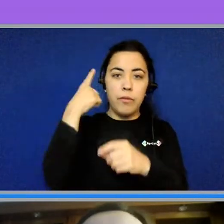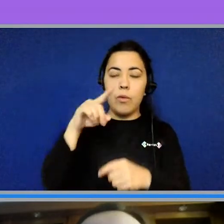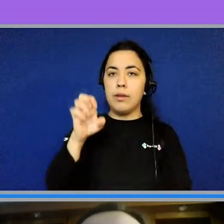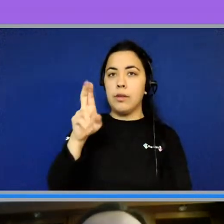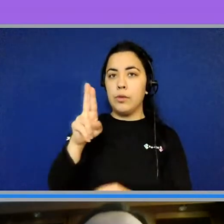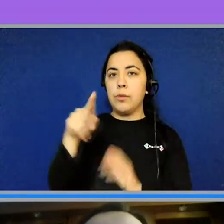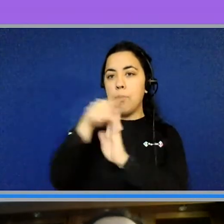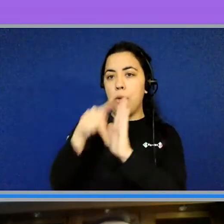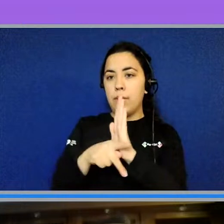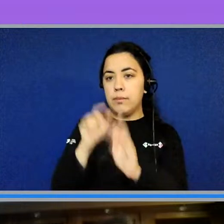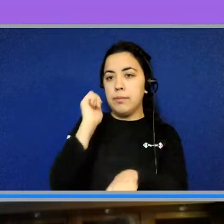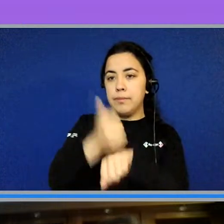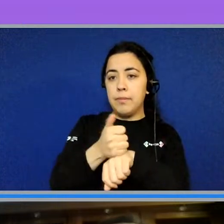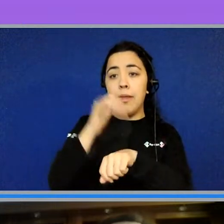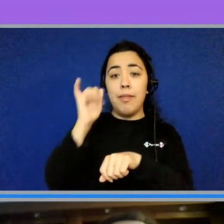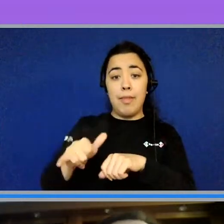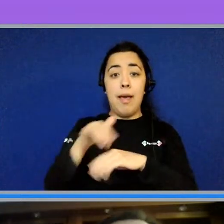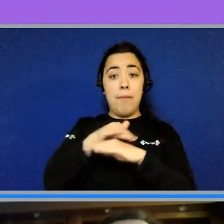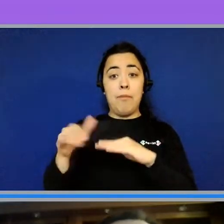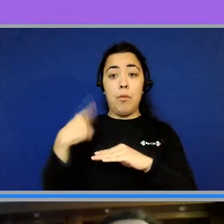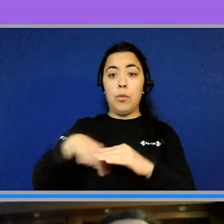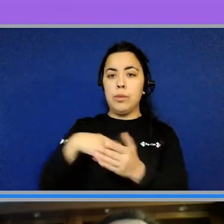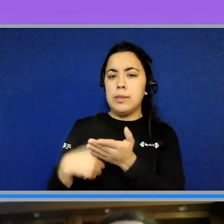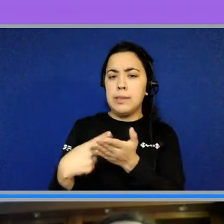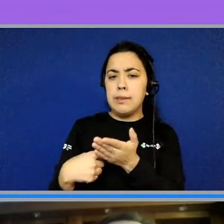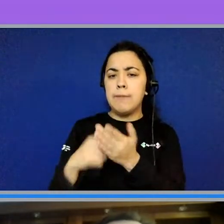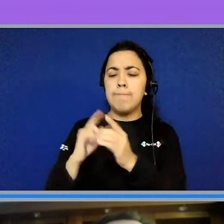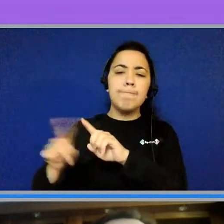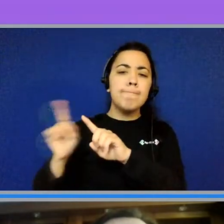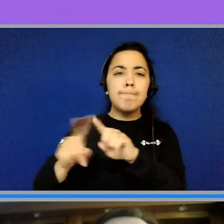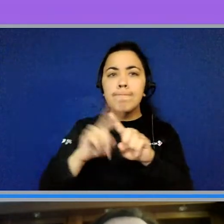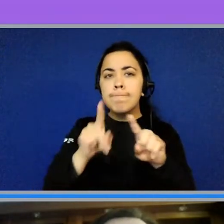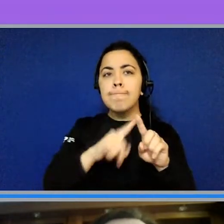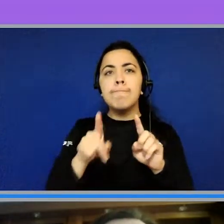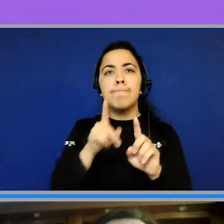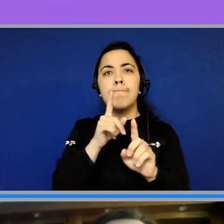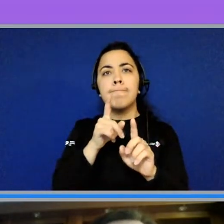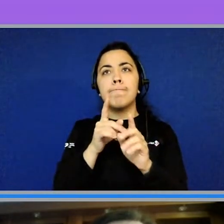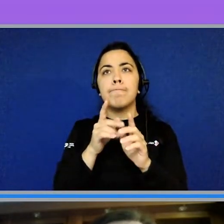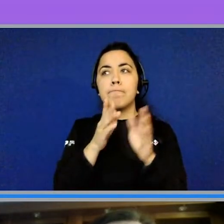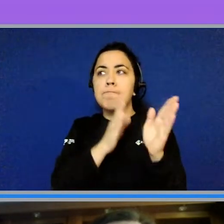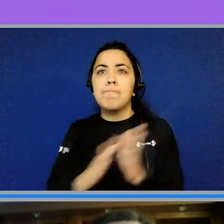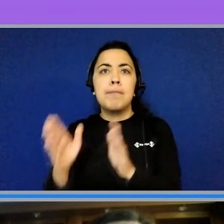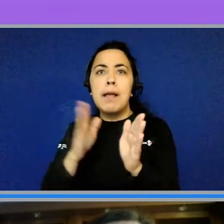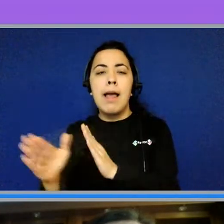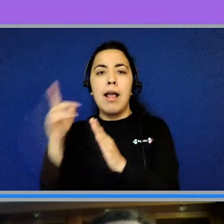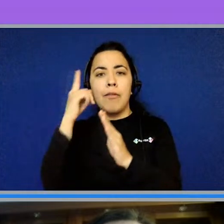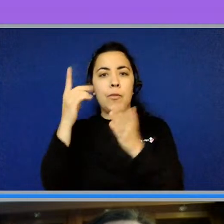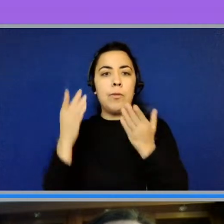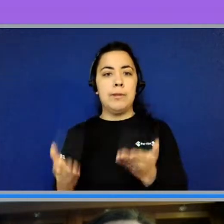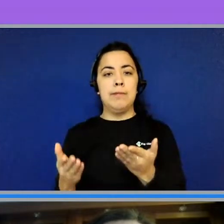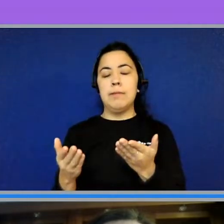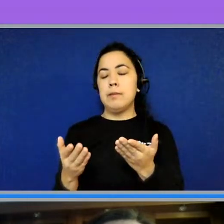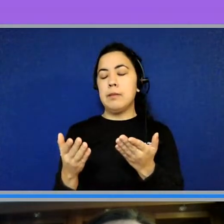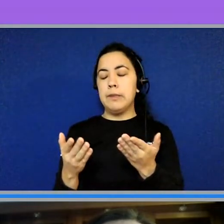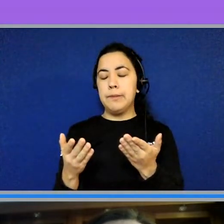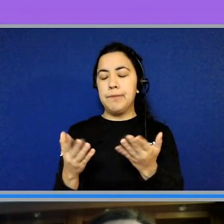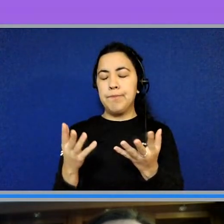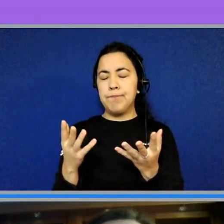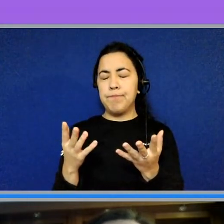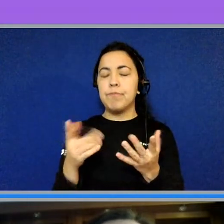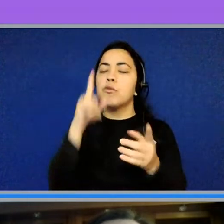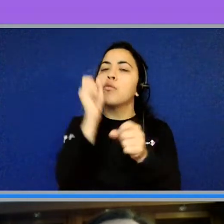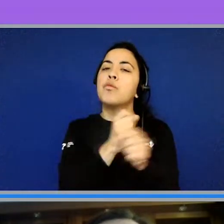the platform, we discuss all the different initiatives within this